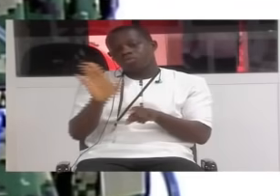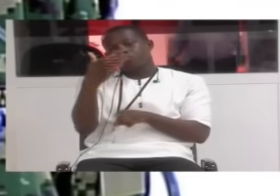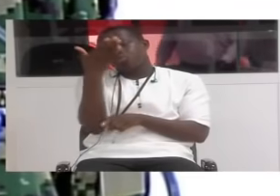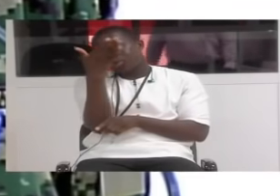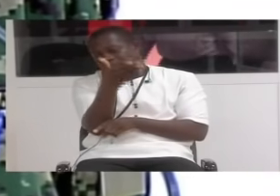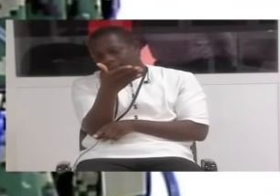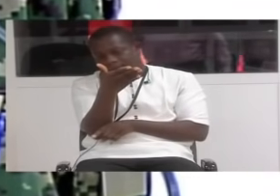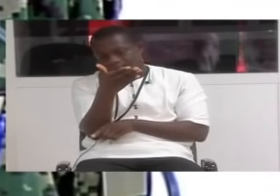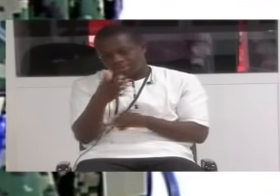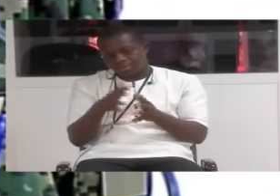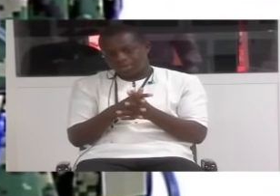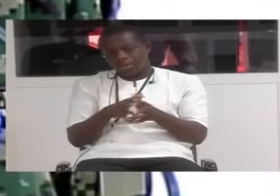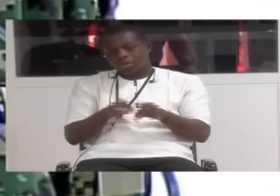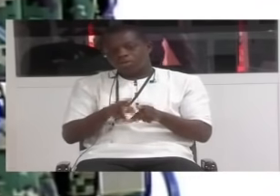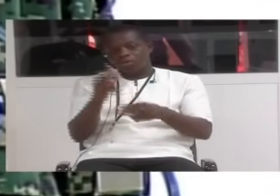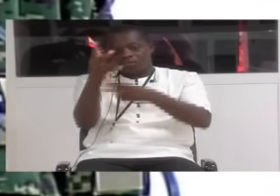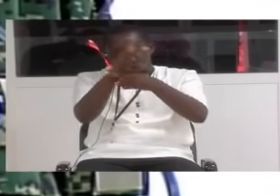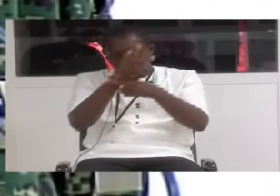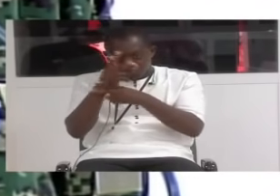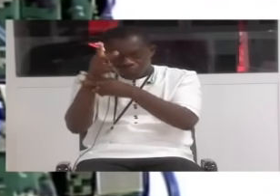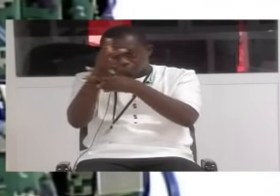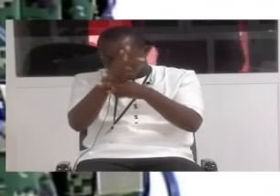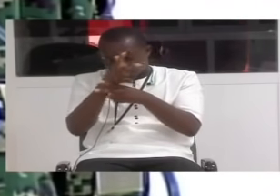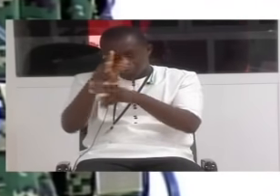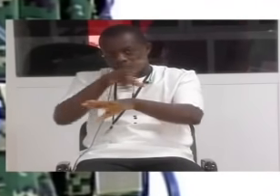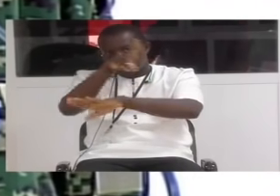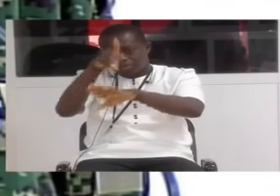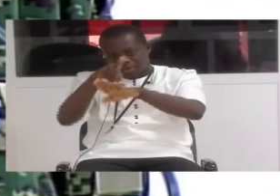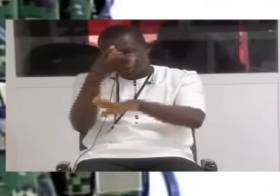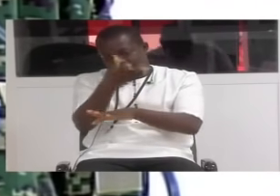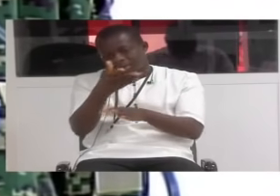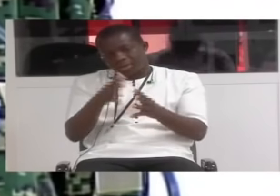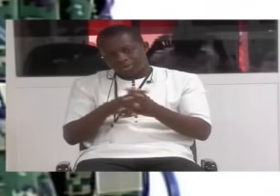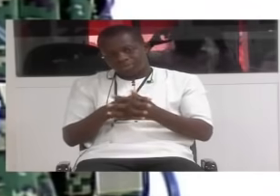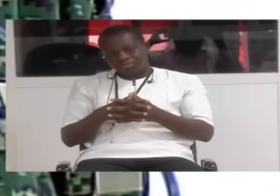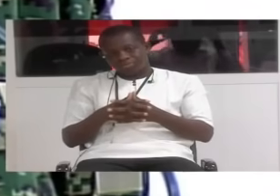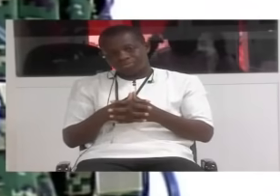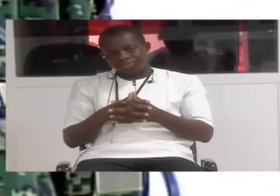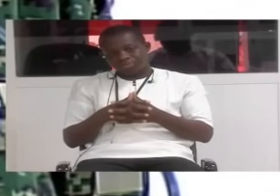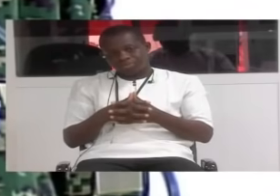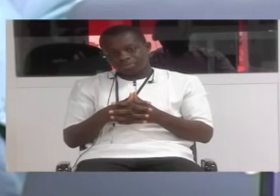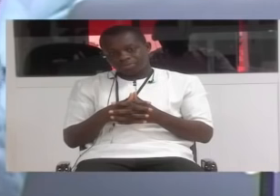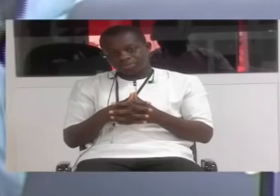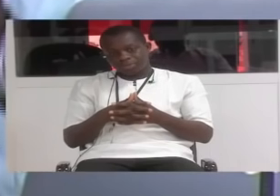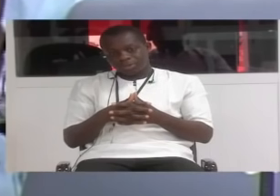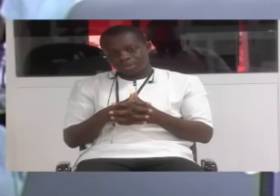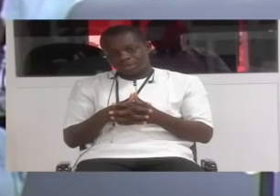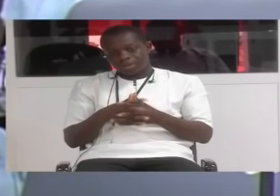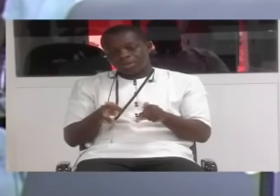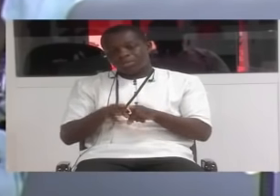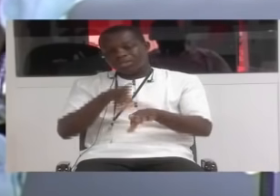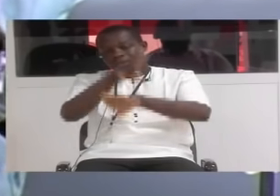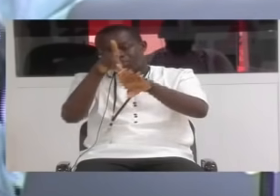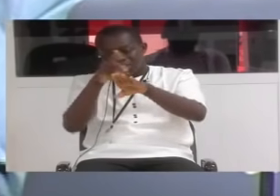purka. We used to go there to guard the place. Was it a place he was hiding